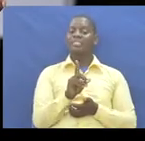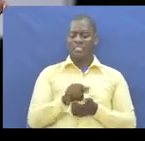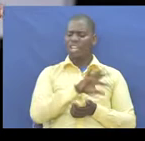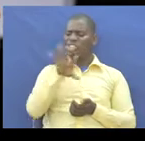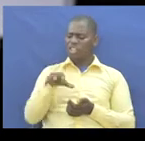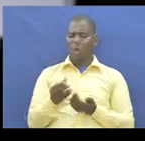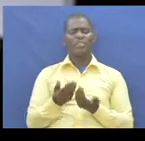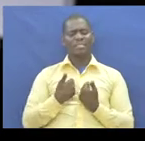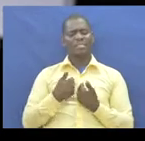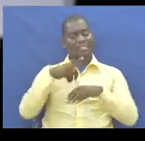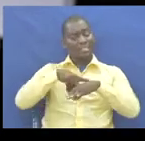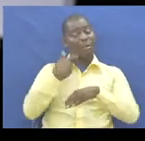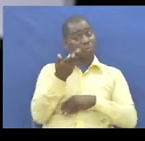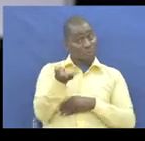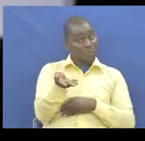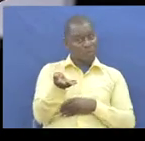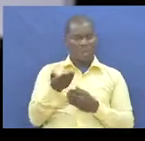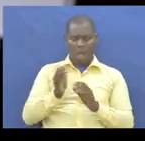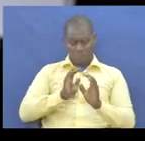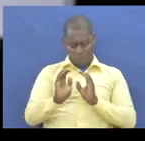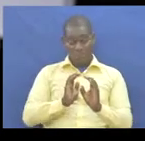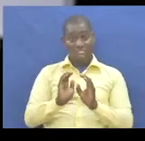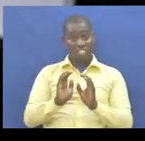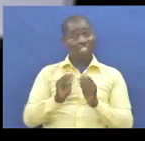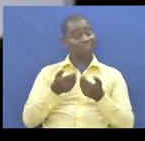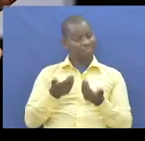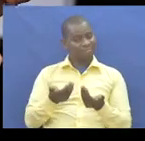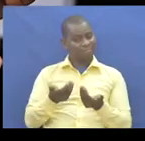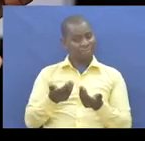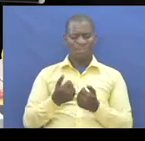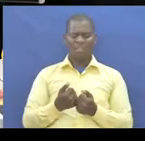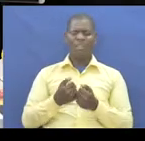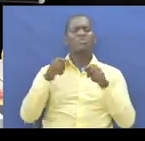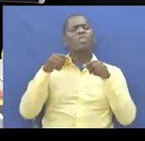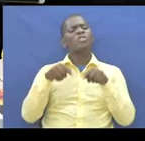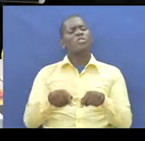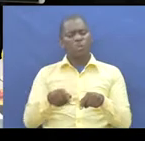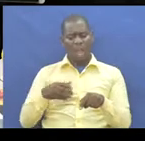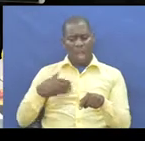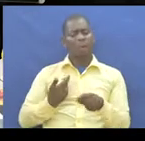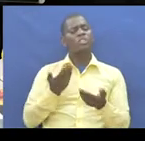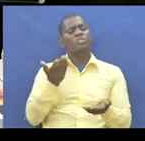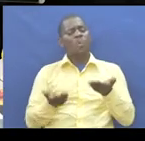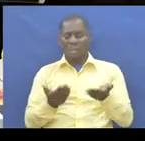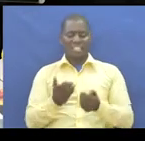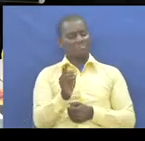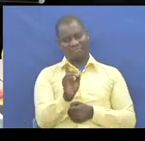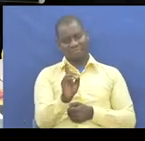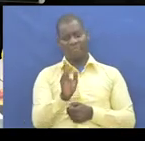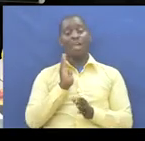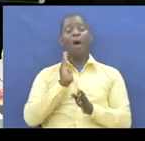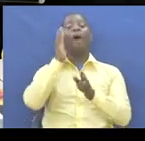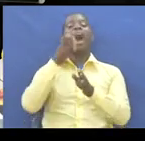but there are a scale for grams. I think is not a new term to you to carry